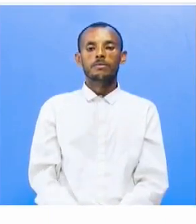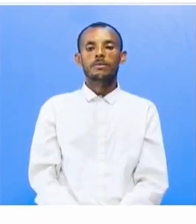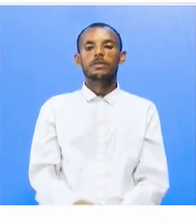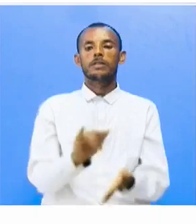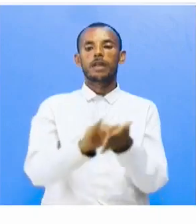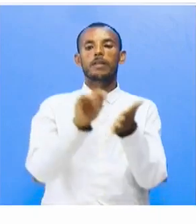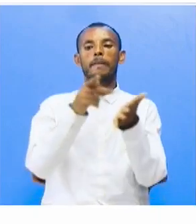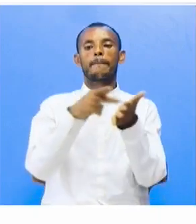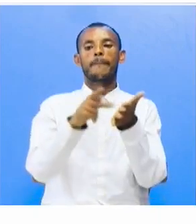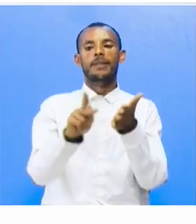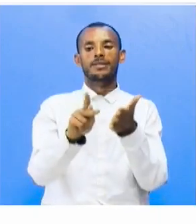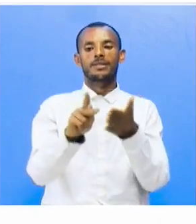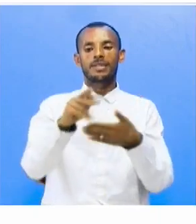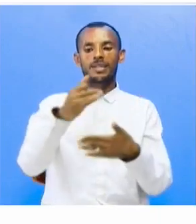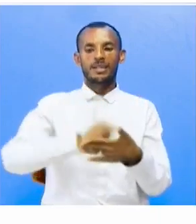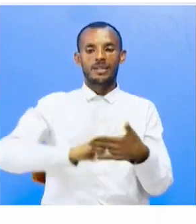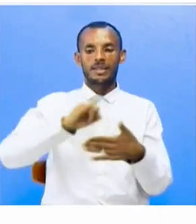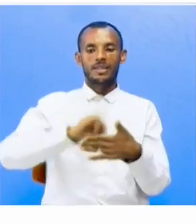interest rate